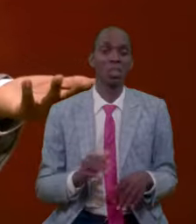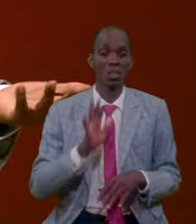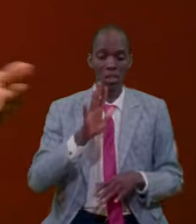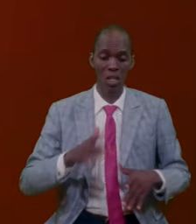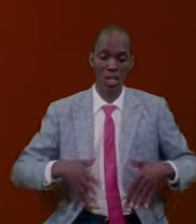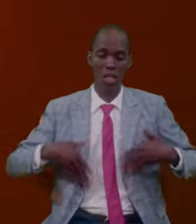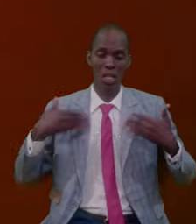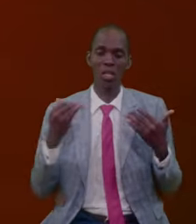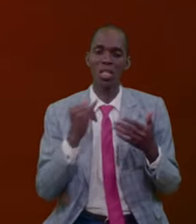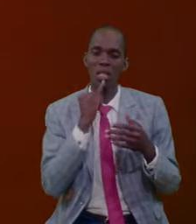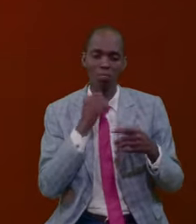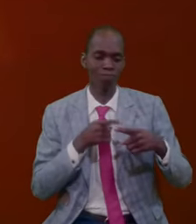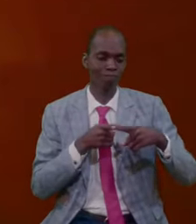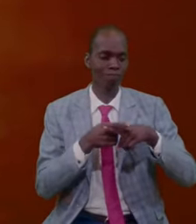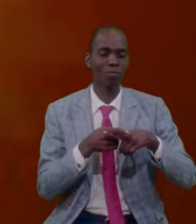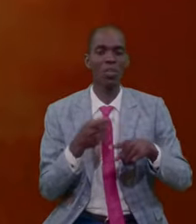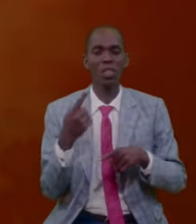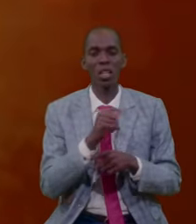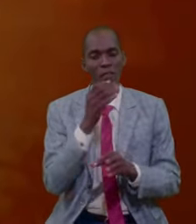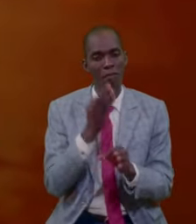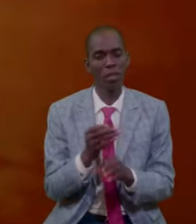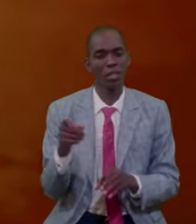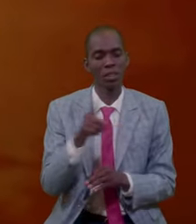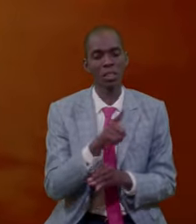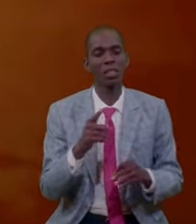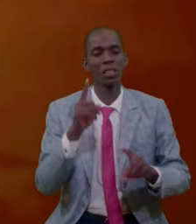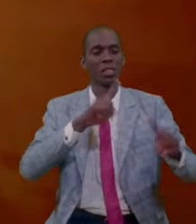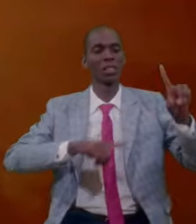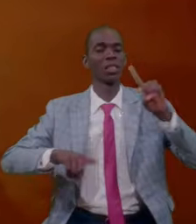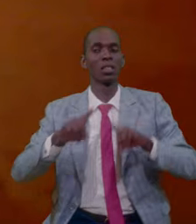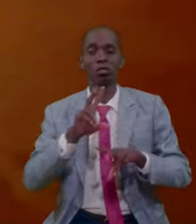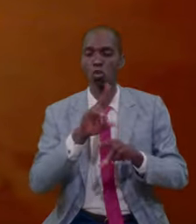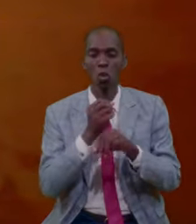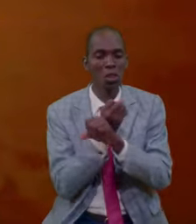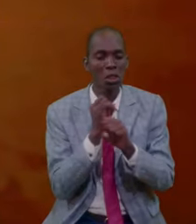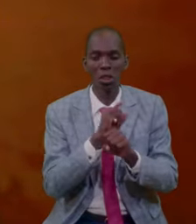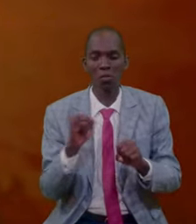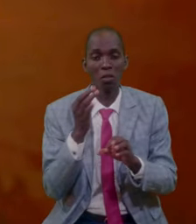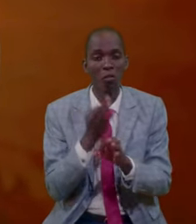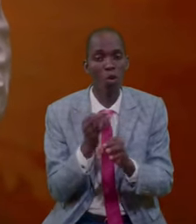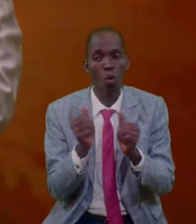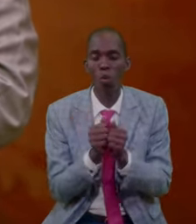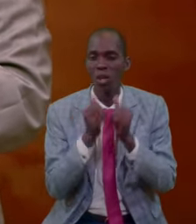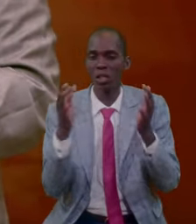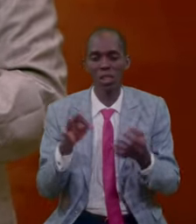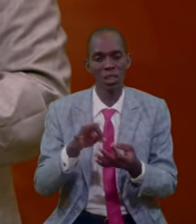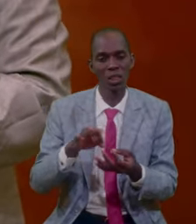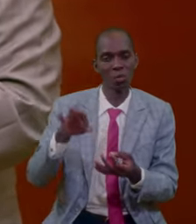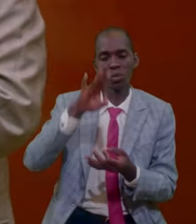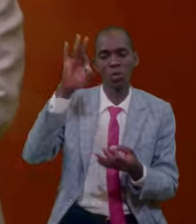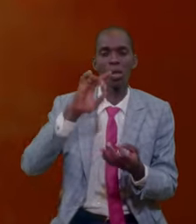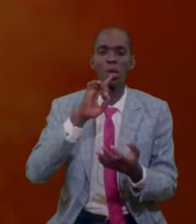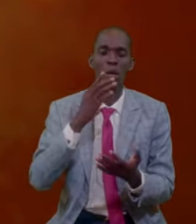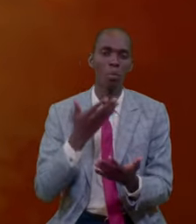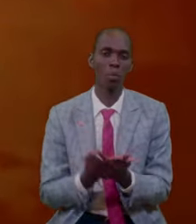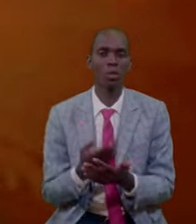faith they process, they profess. No saving faith without spiritual fruit.